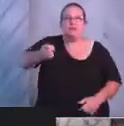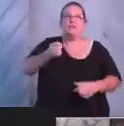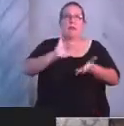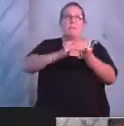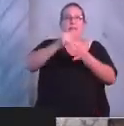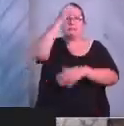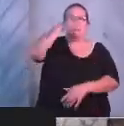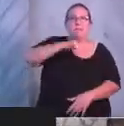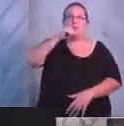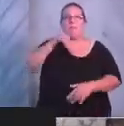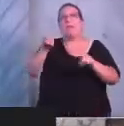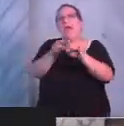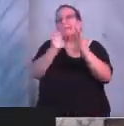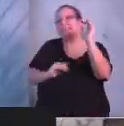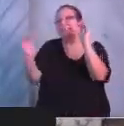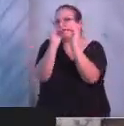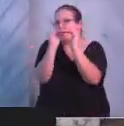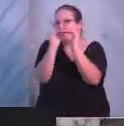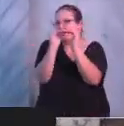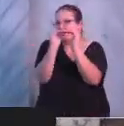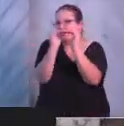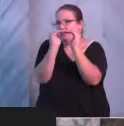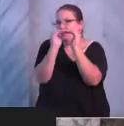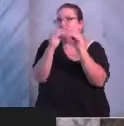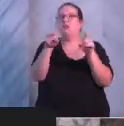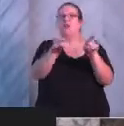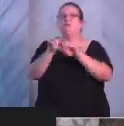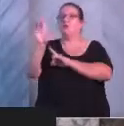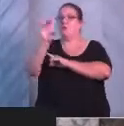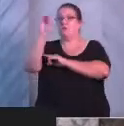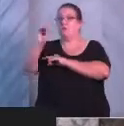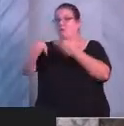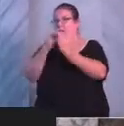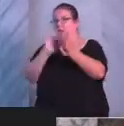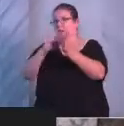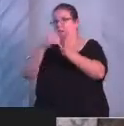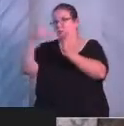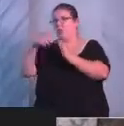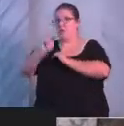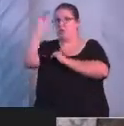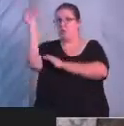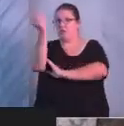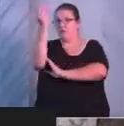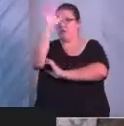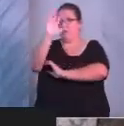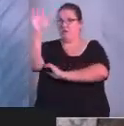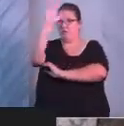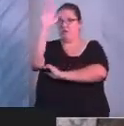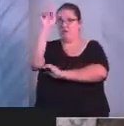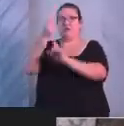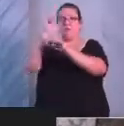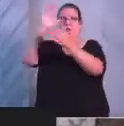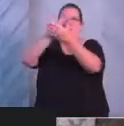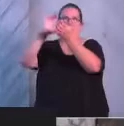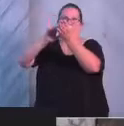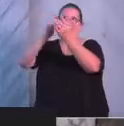equals. Also, 25% of medical students in Northern Ontario, in the Northern Ontario School of Medicine